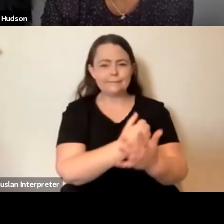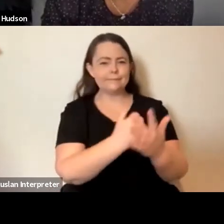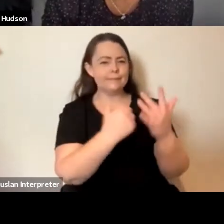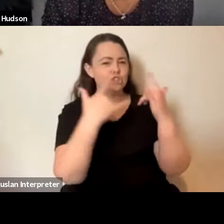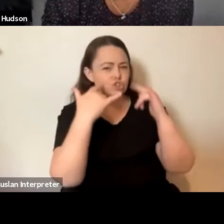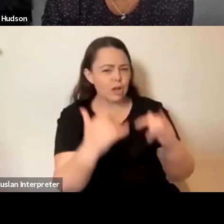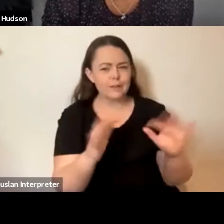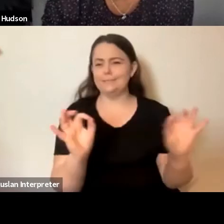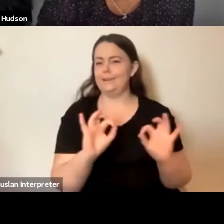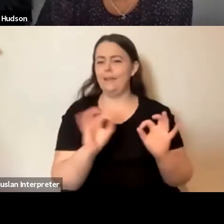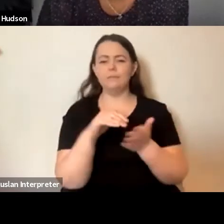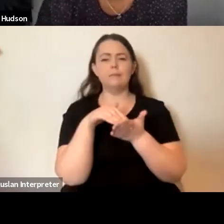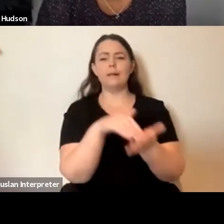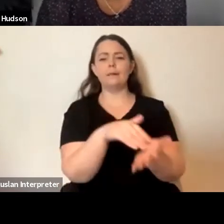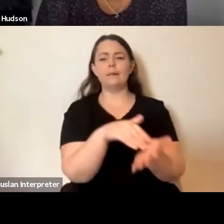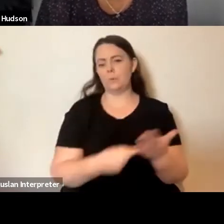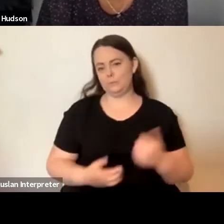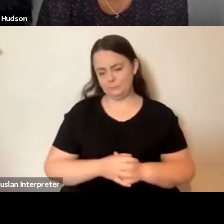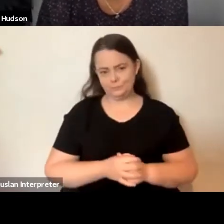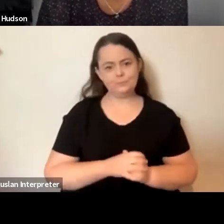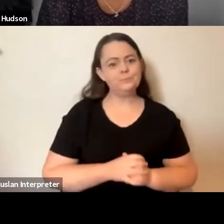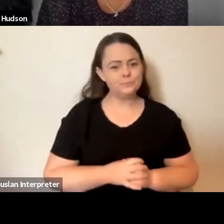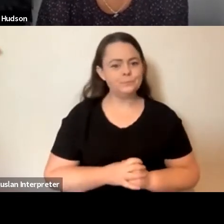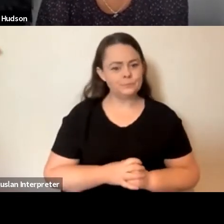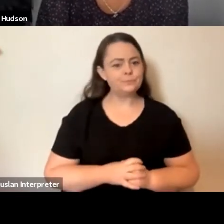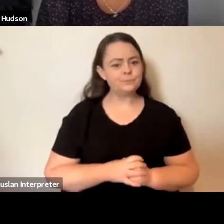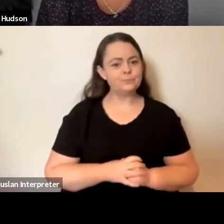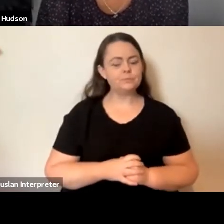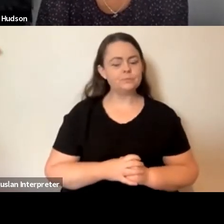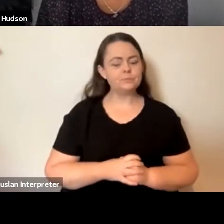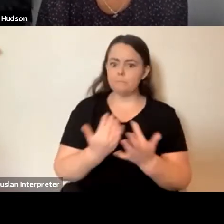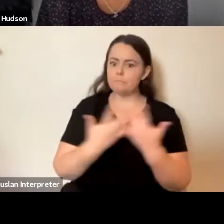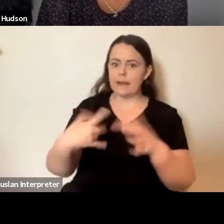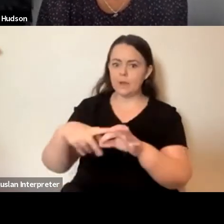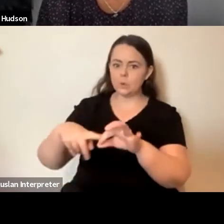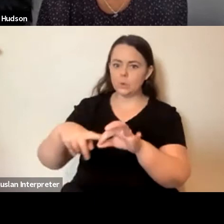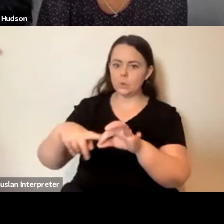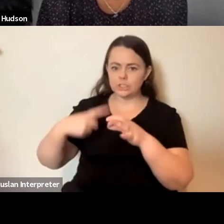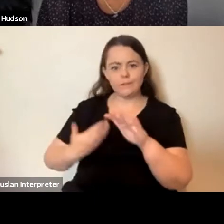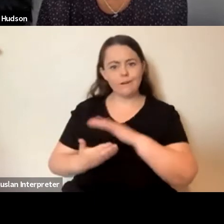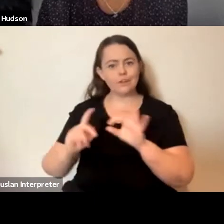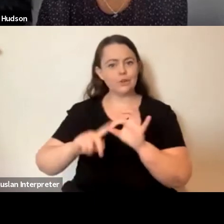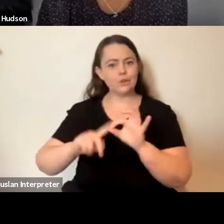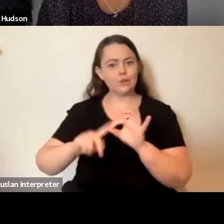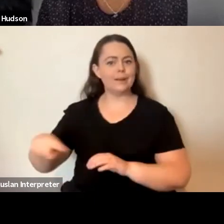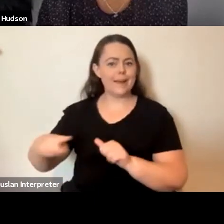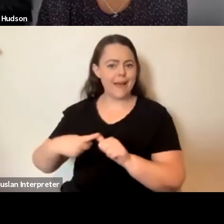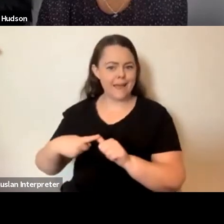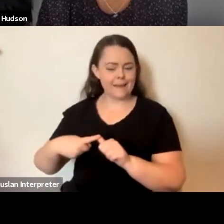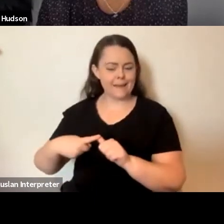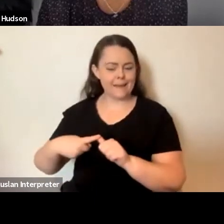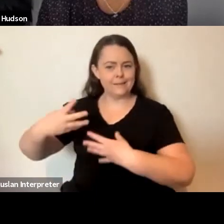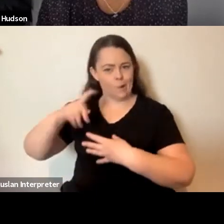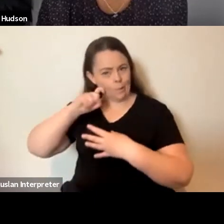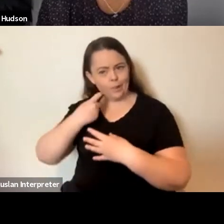Thanks, Susie. Gang, we've got a number of questions and comments that are popping up here in the Q&A, so I'll turn my